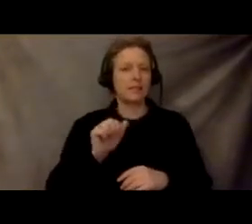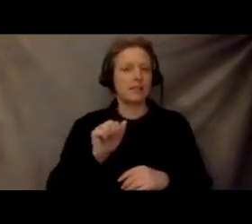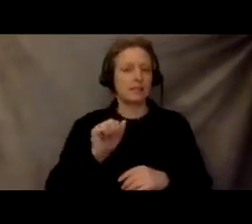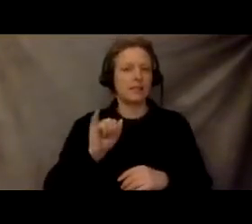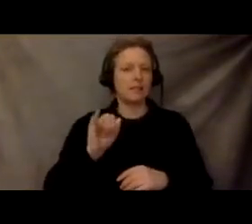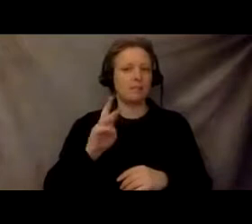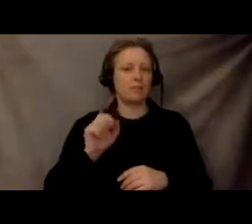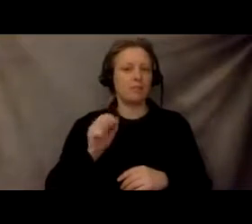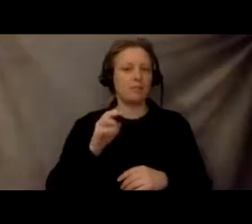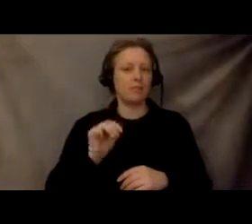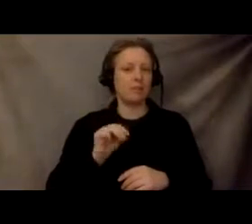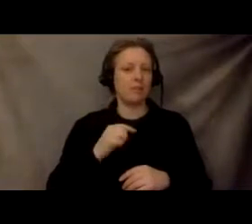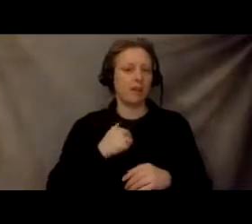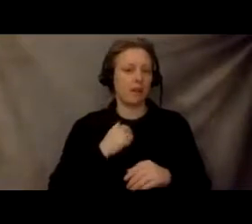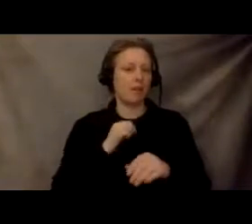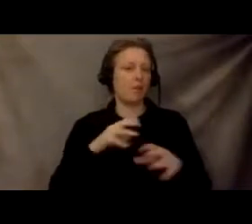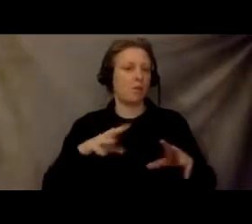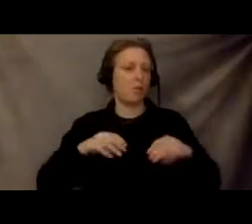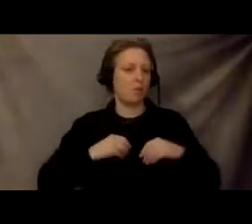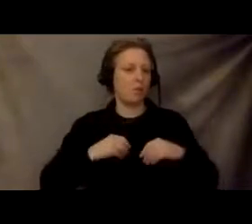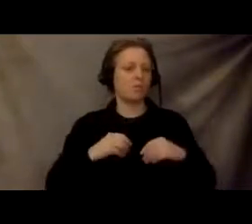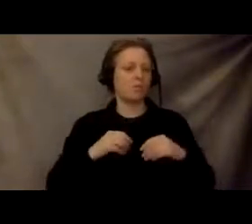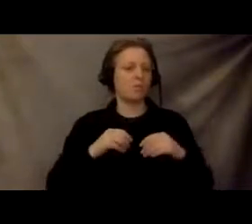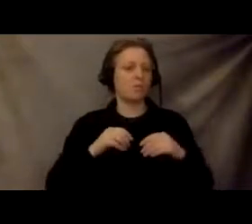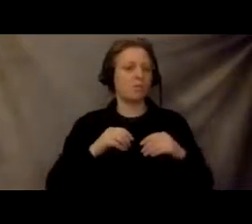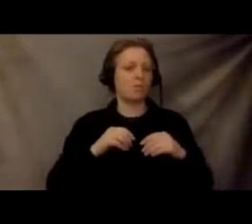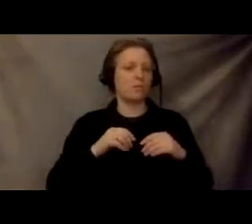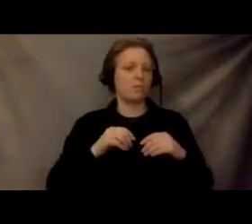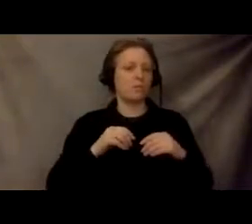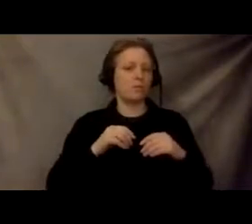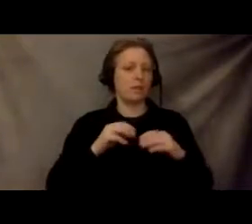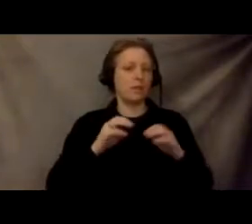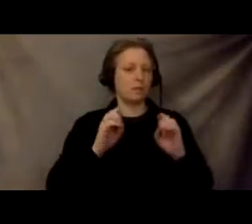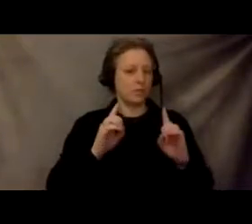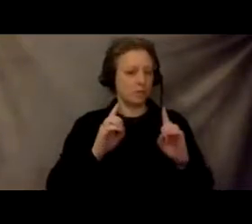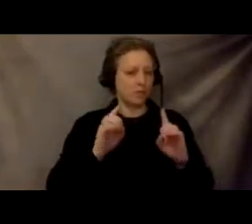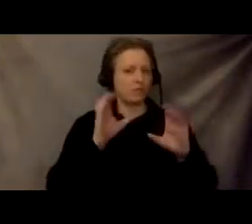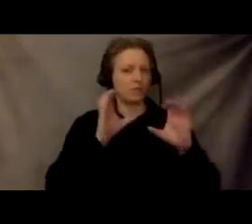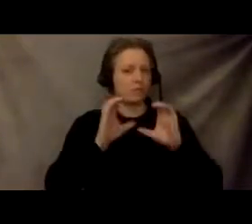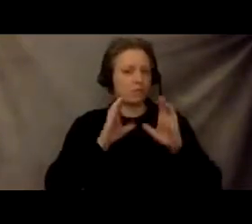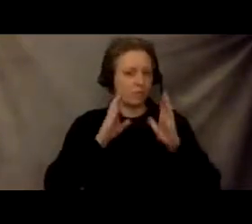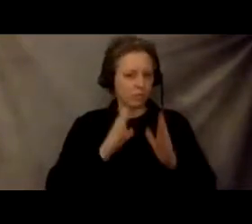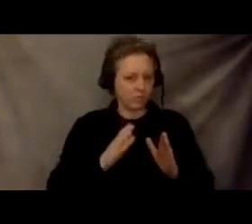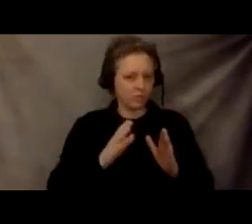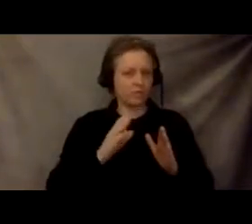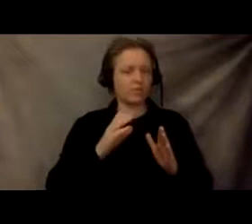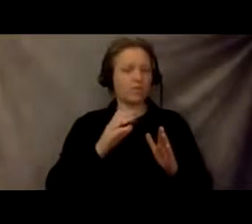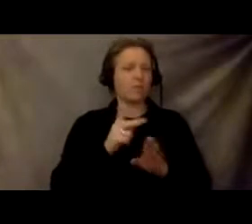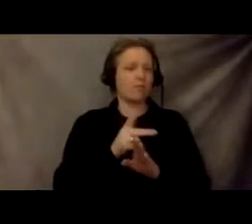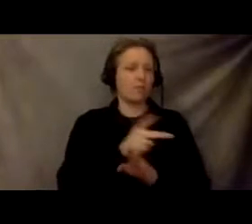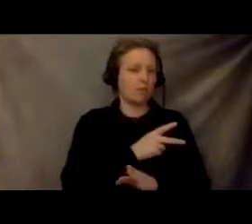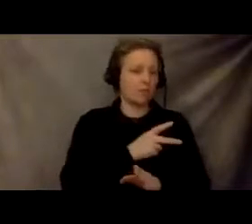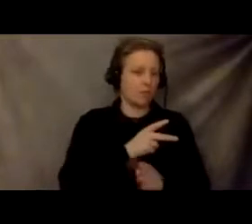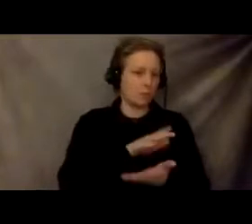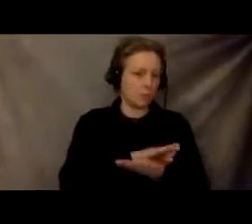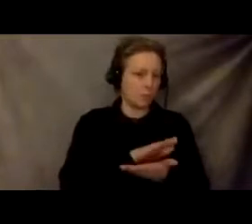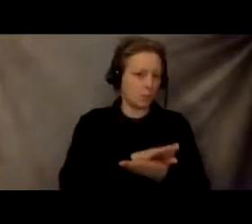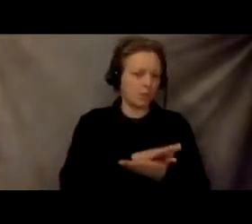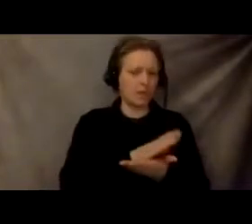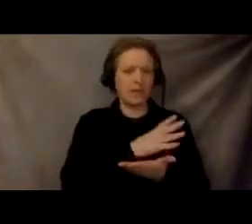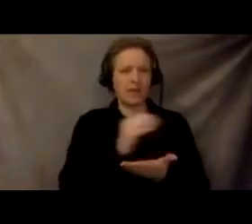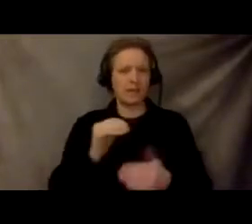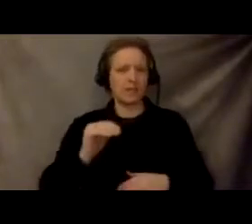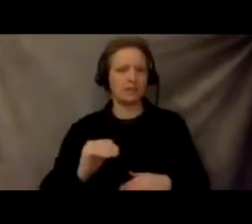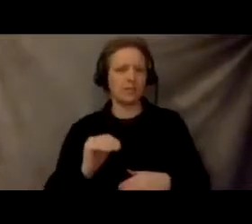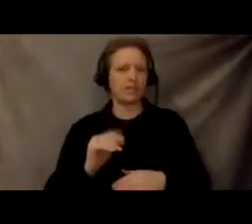Explorers and Omolaso Preschool and Childcare, 2 in-home licensed African-American